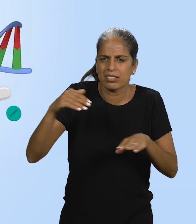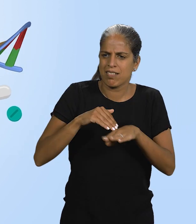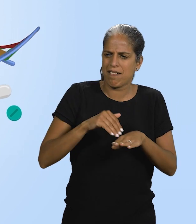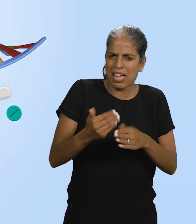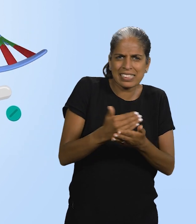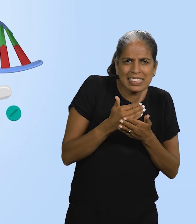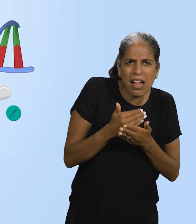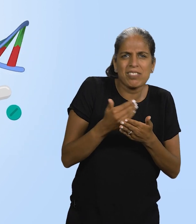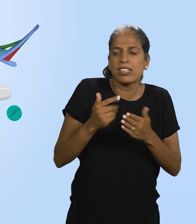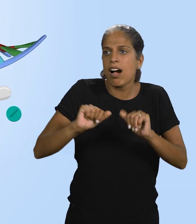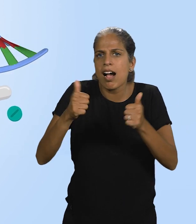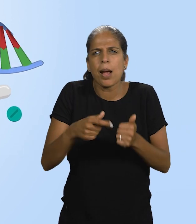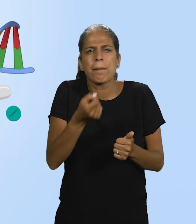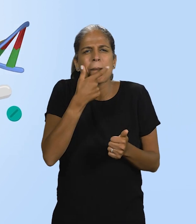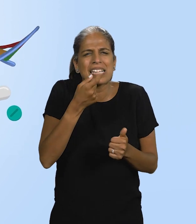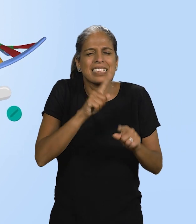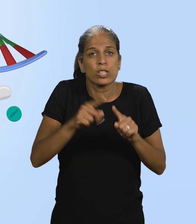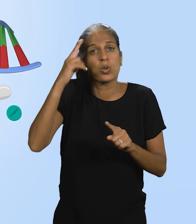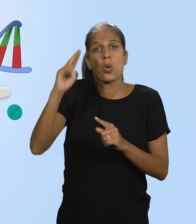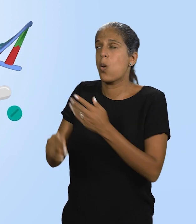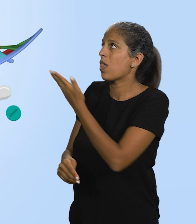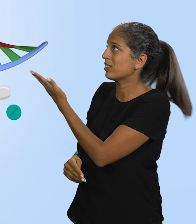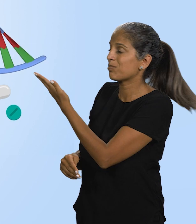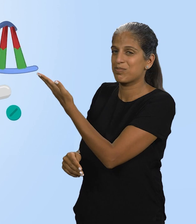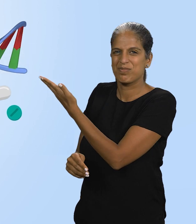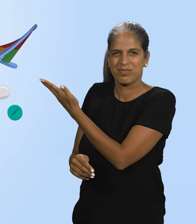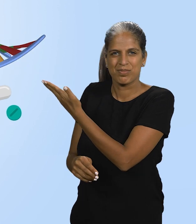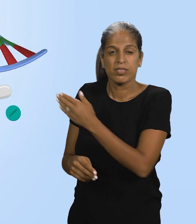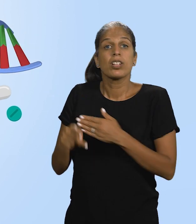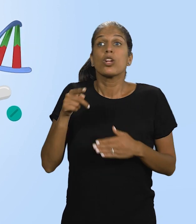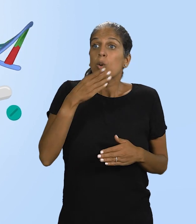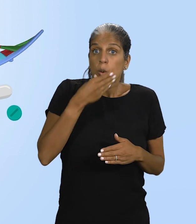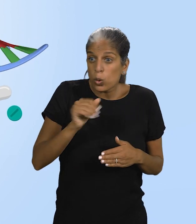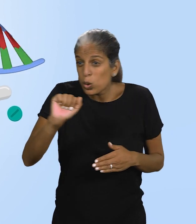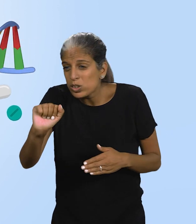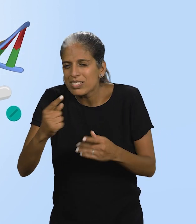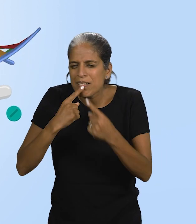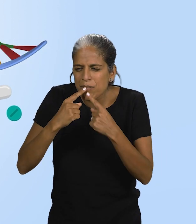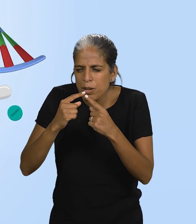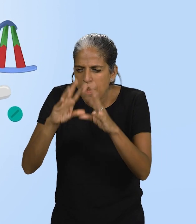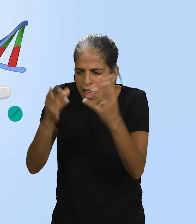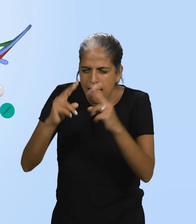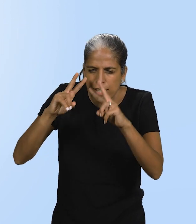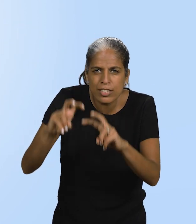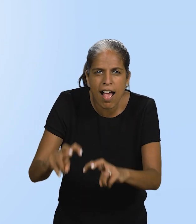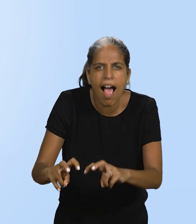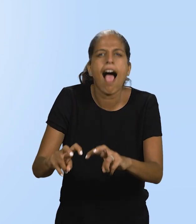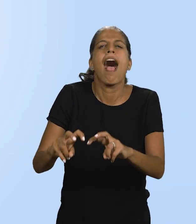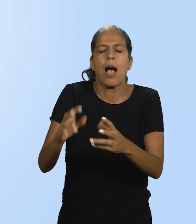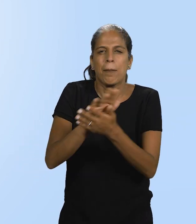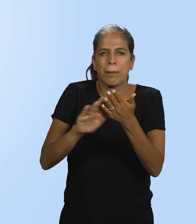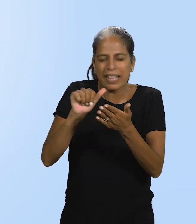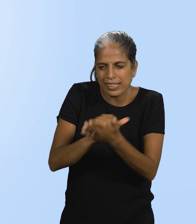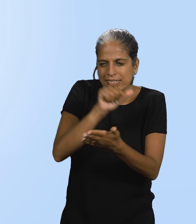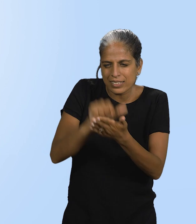effectiveness of a medicine is known as pharmacogenetics. By using a person's pharmacogenetic information as